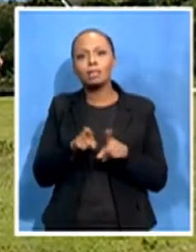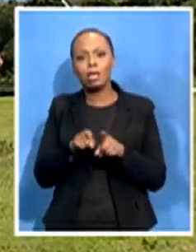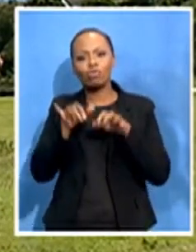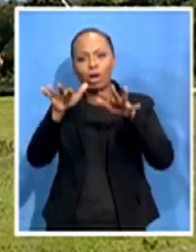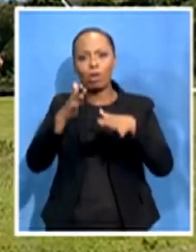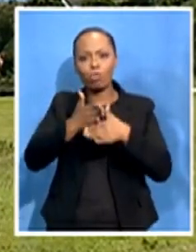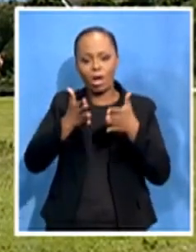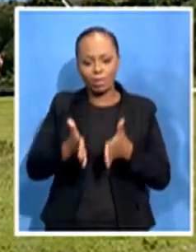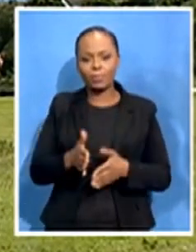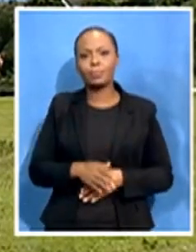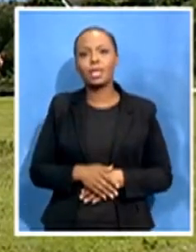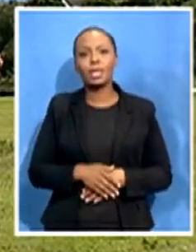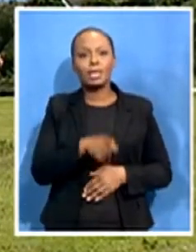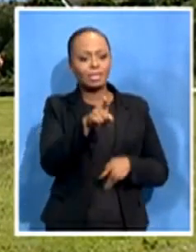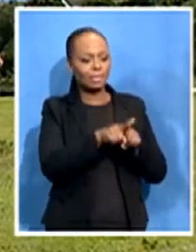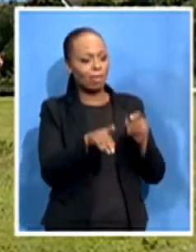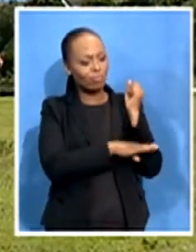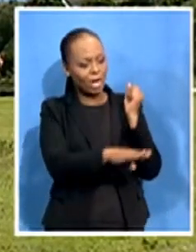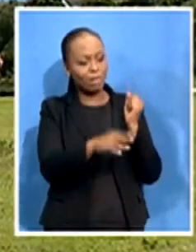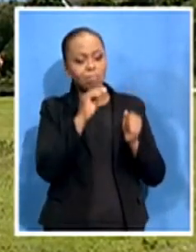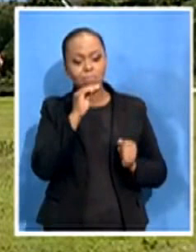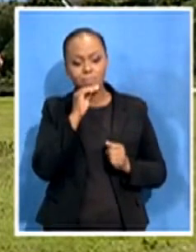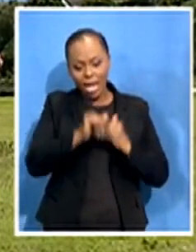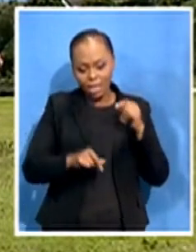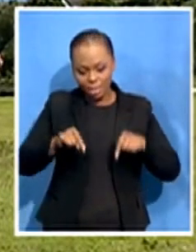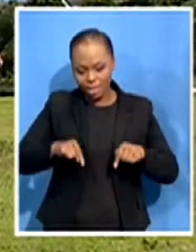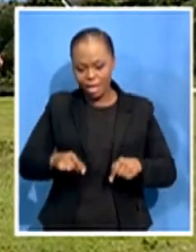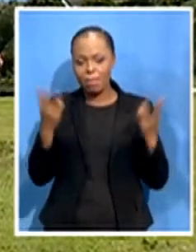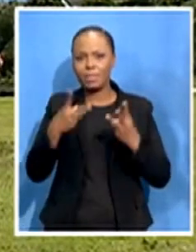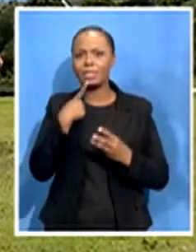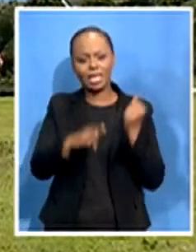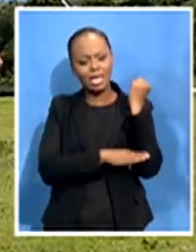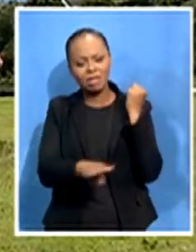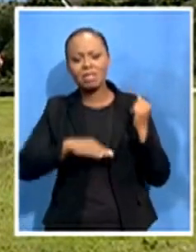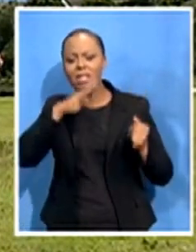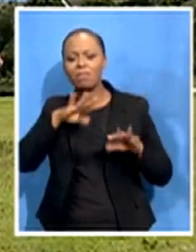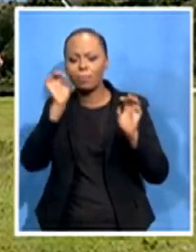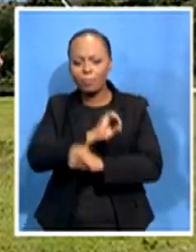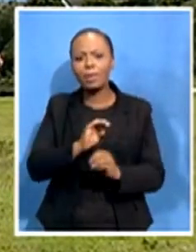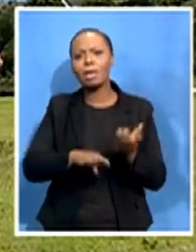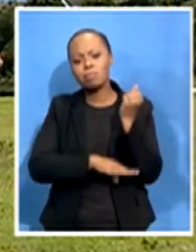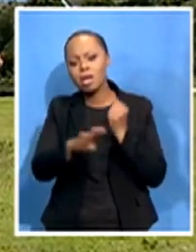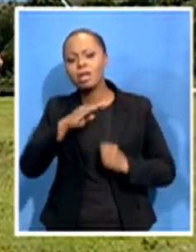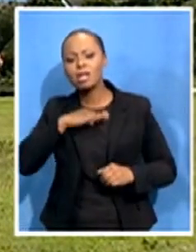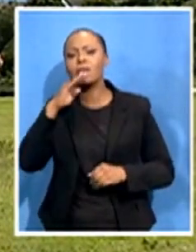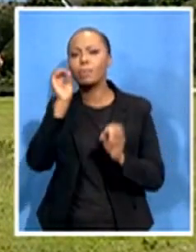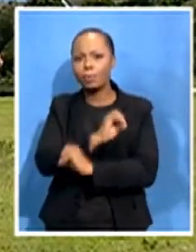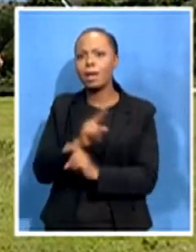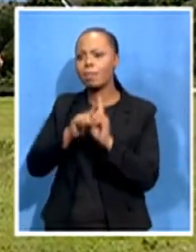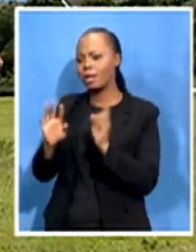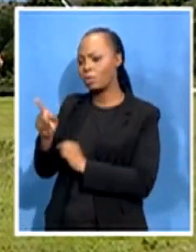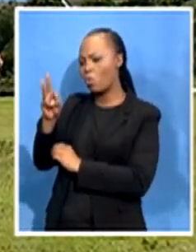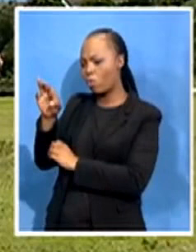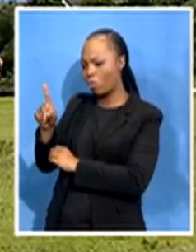have been saying there just are not enough beds in the metro. He actually watered down this rumor and said that if you go to every single hospital in PE